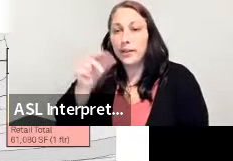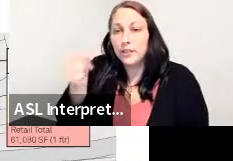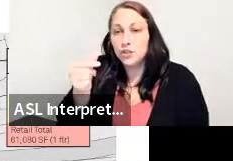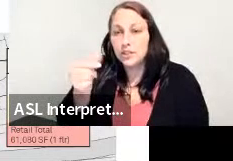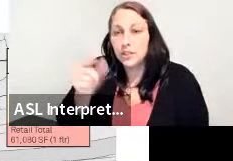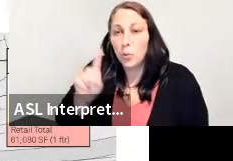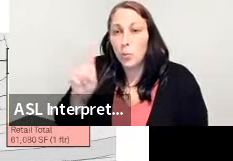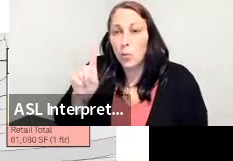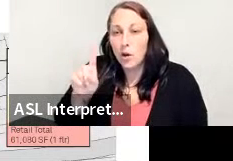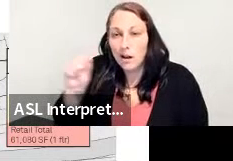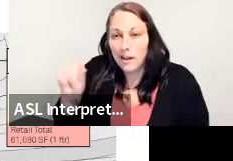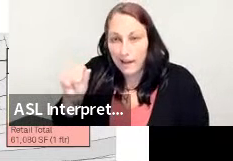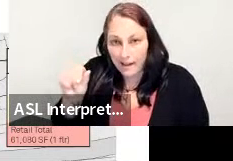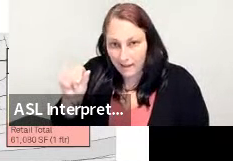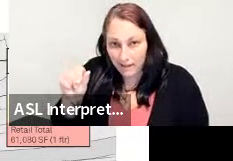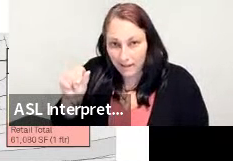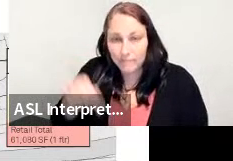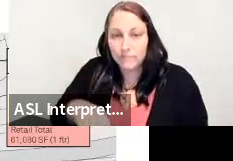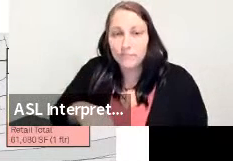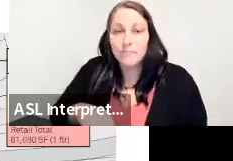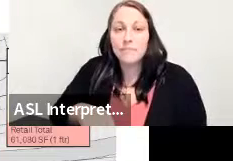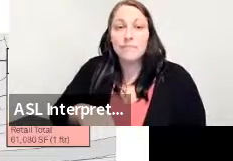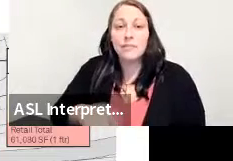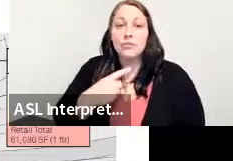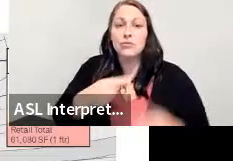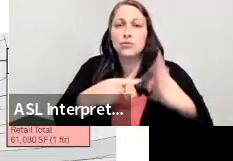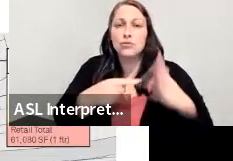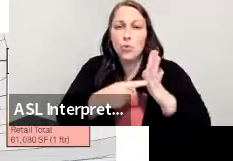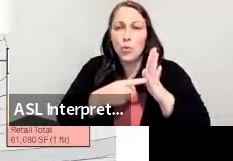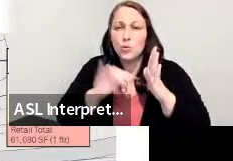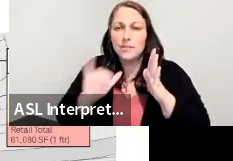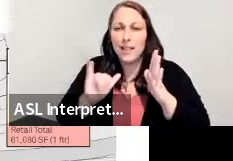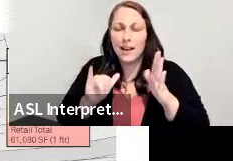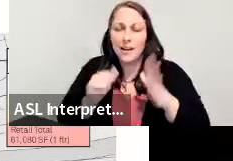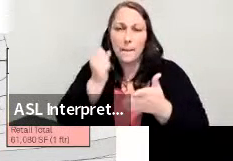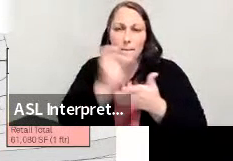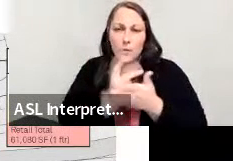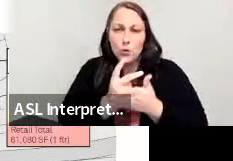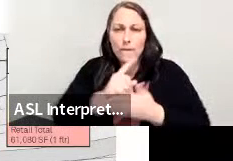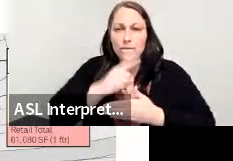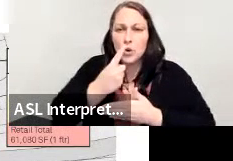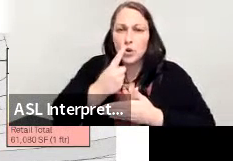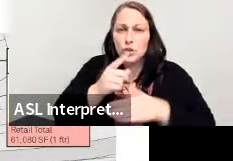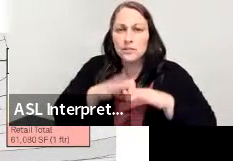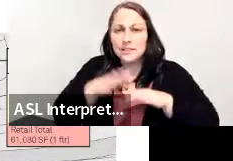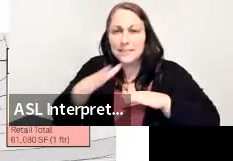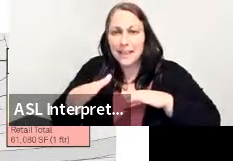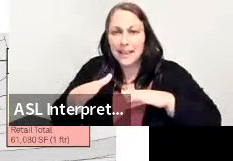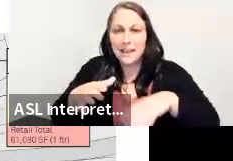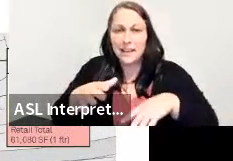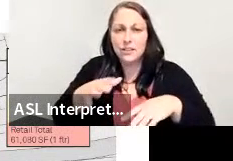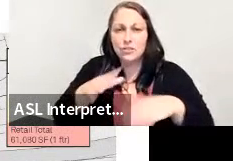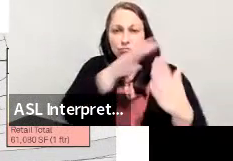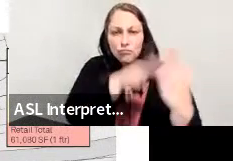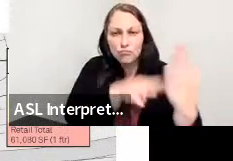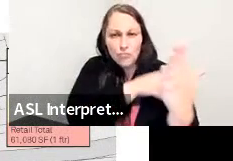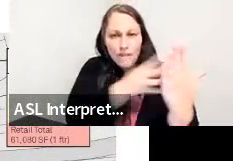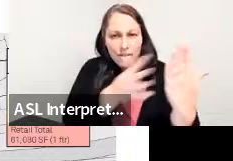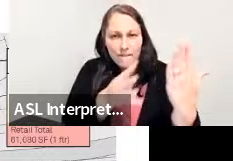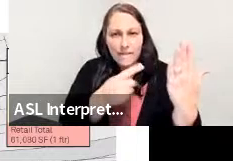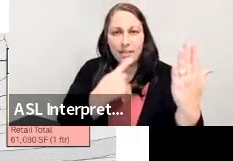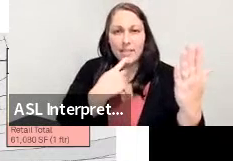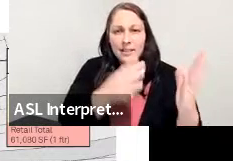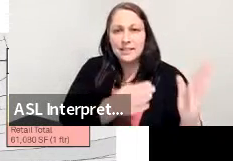table. It was like approved first stage PUD, and it said what it was, and then there's another table that says Parcel